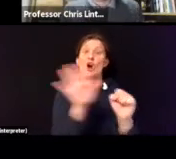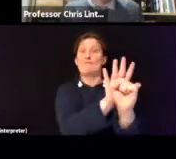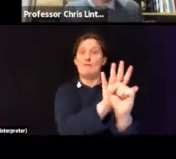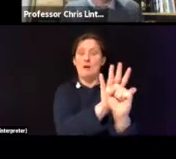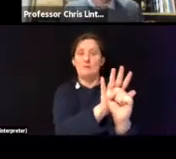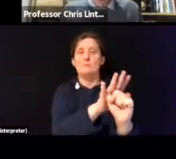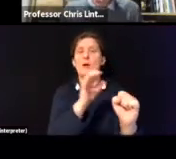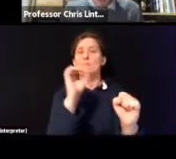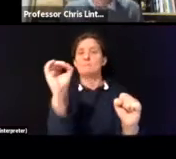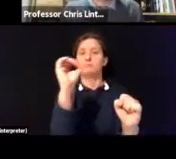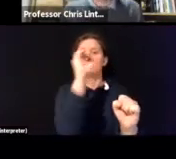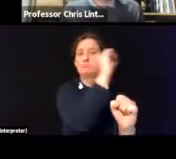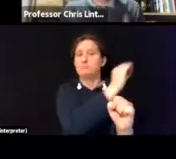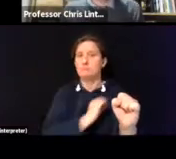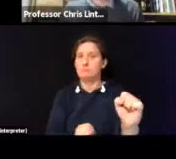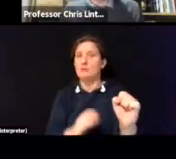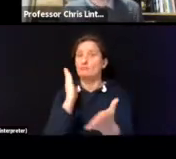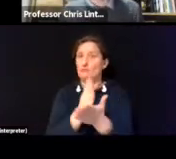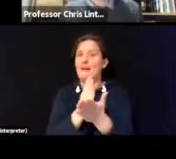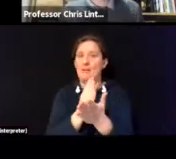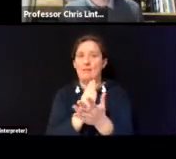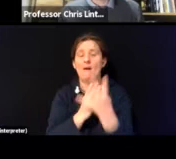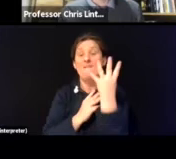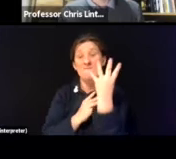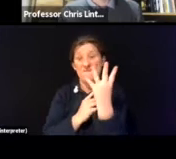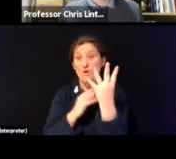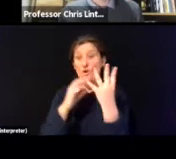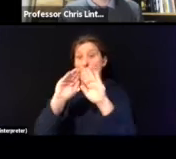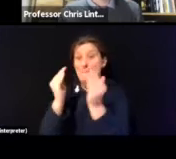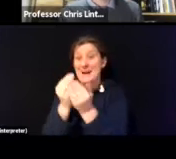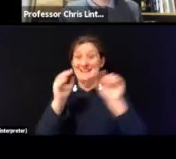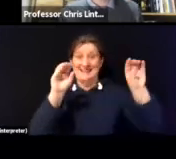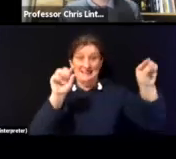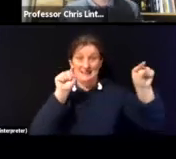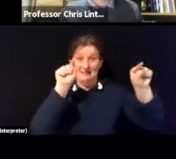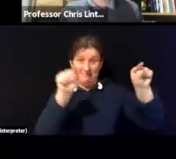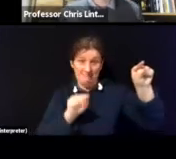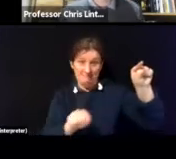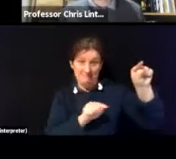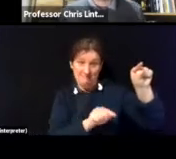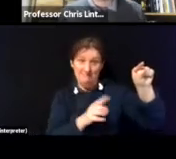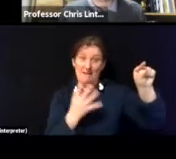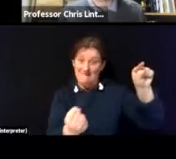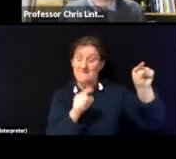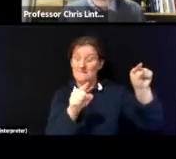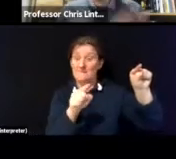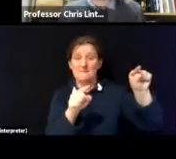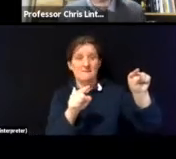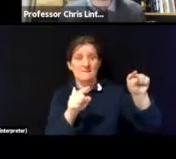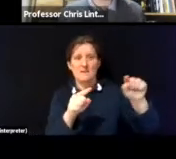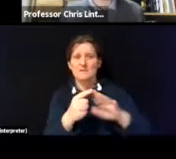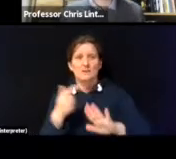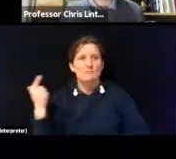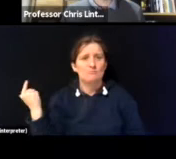are real. Those are 4 planets in this system, which is 130 light years away from us in